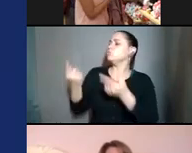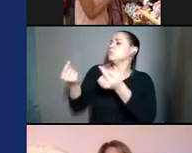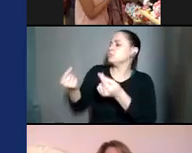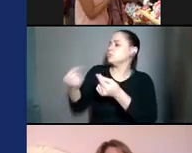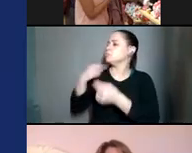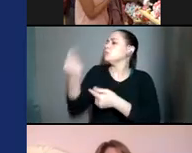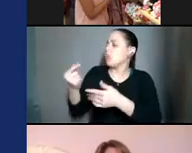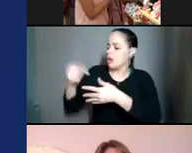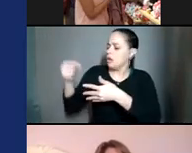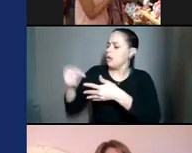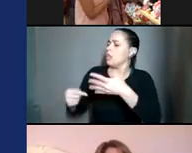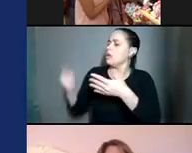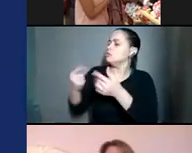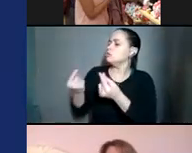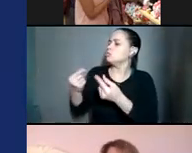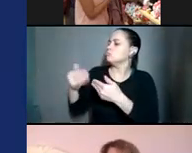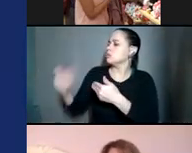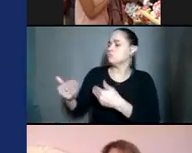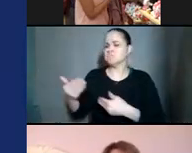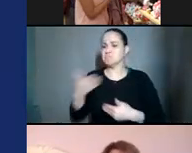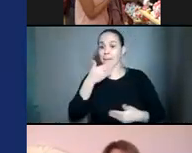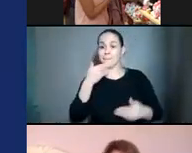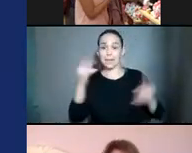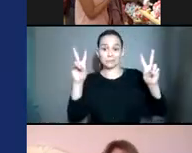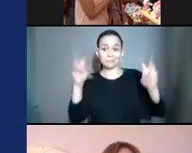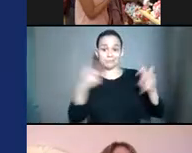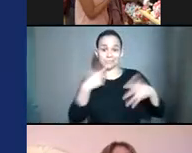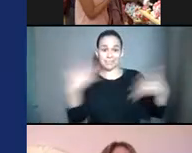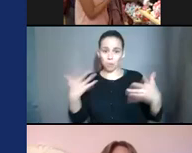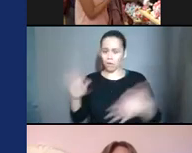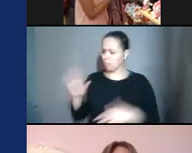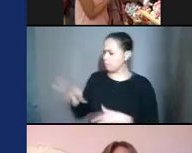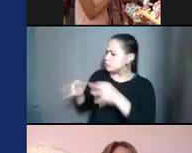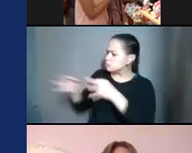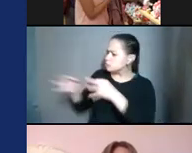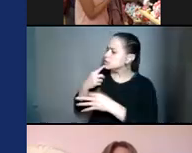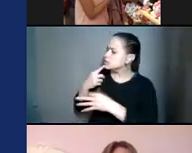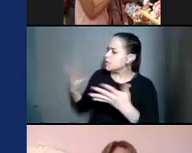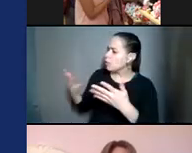like, what are the directions asking you to do?